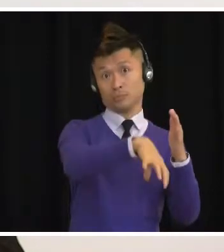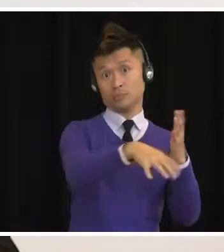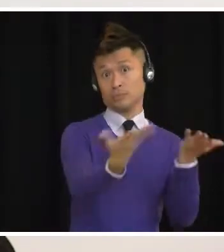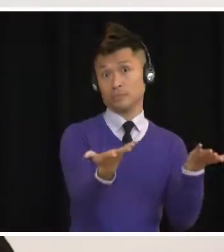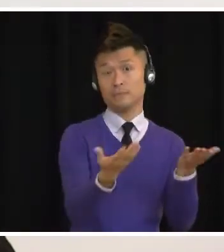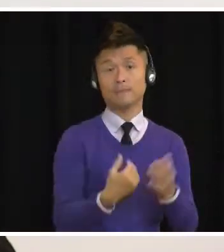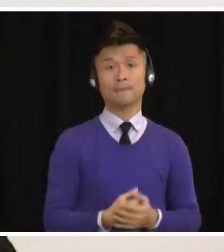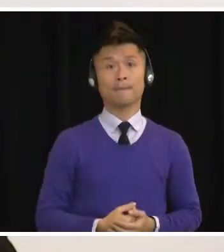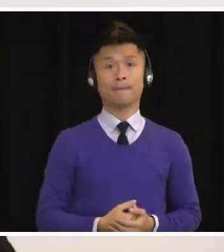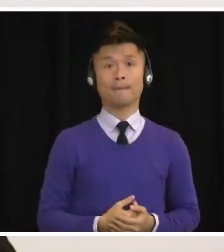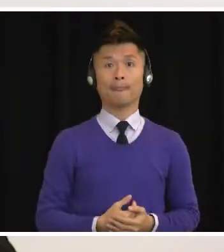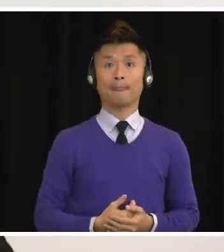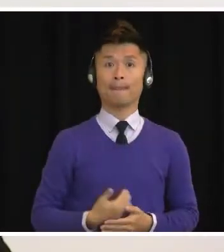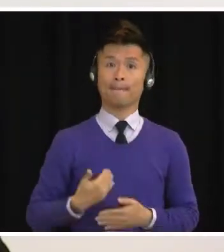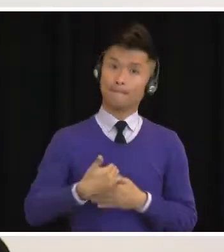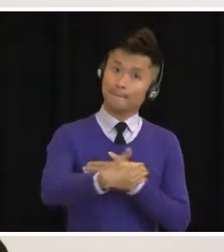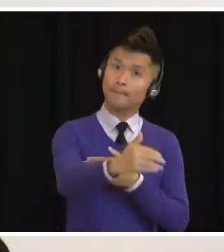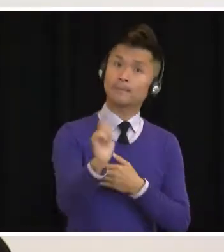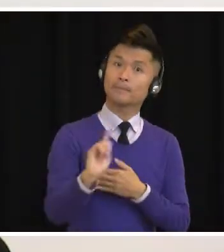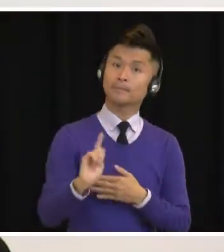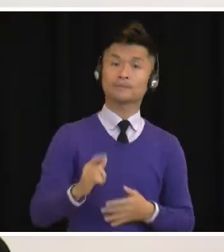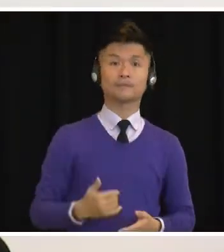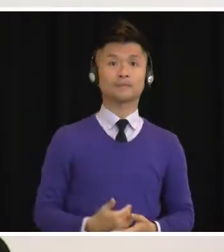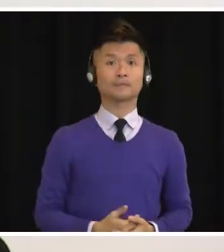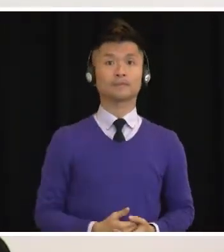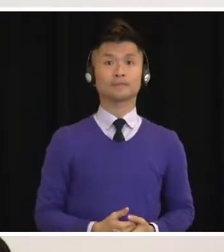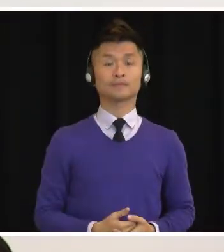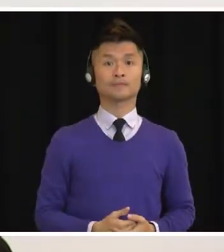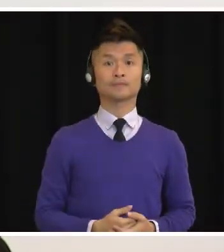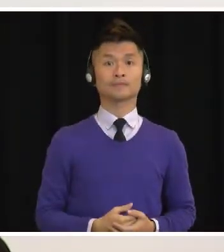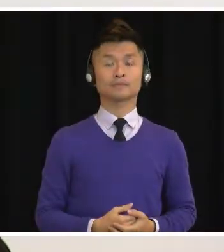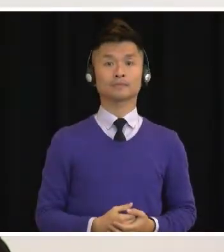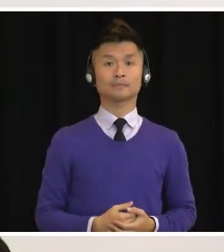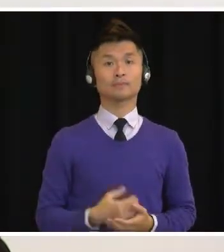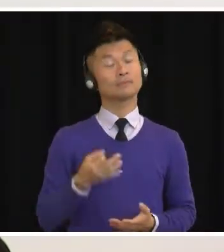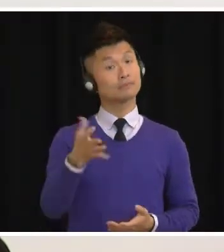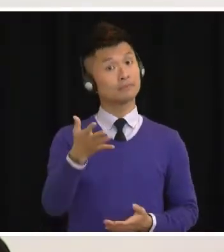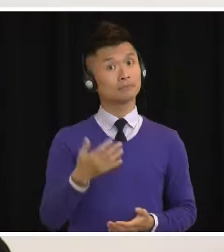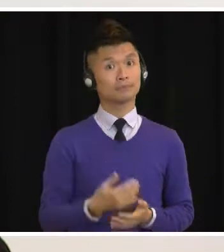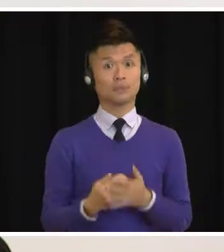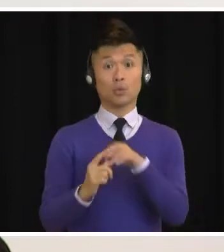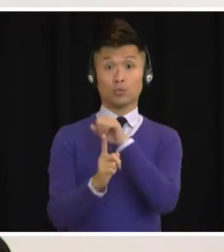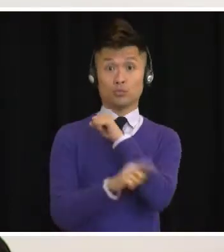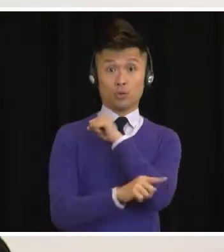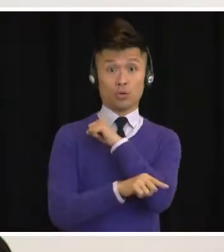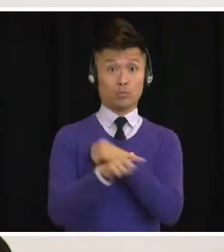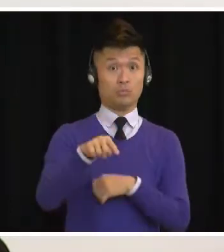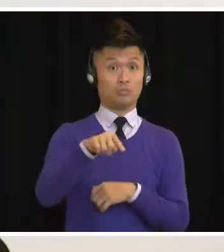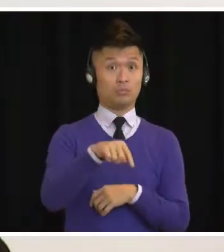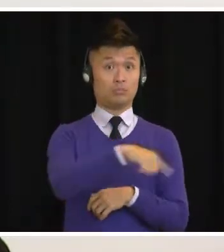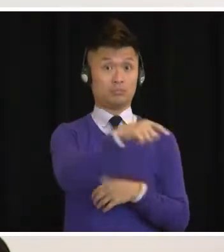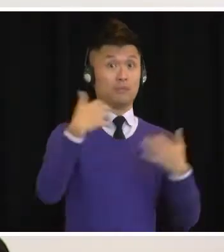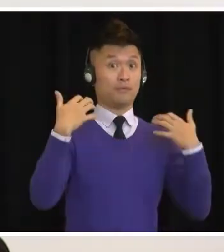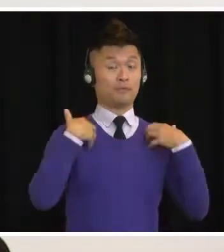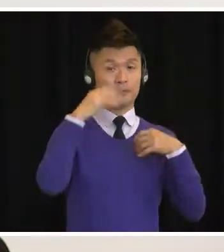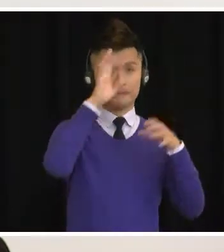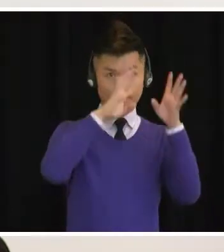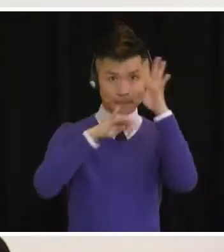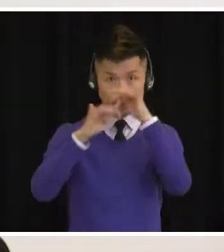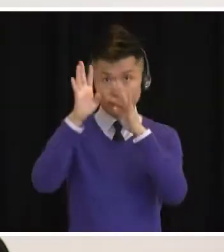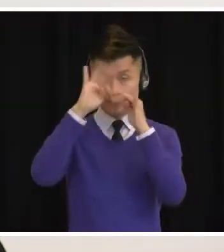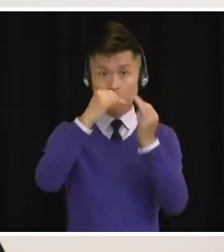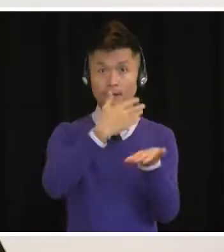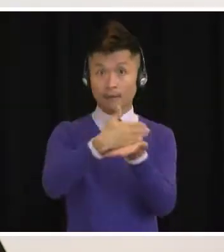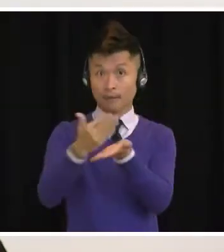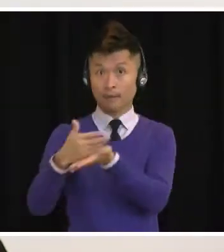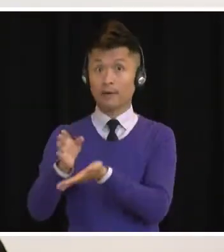the way to bring a complaint before the control yuan